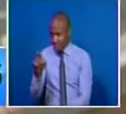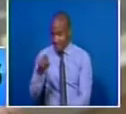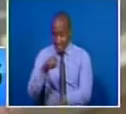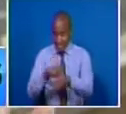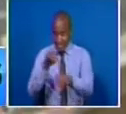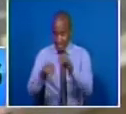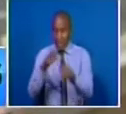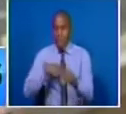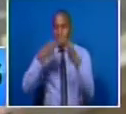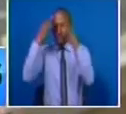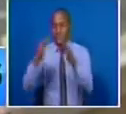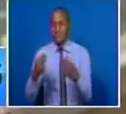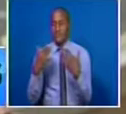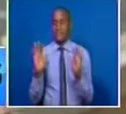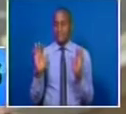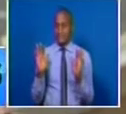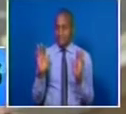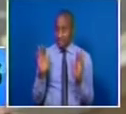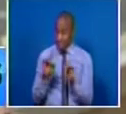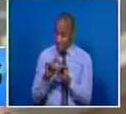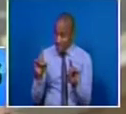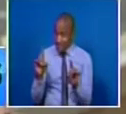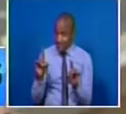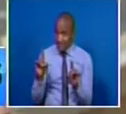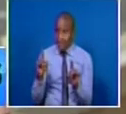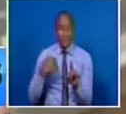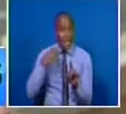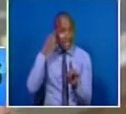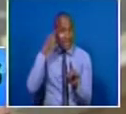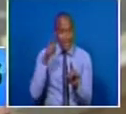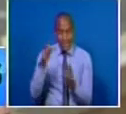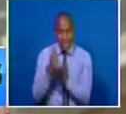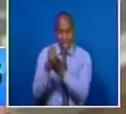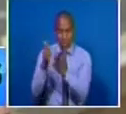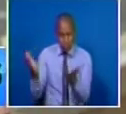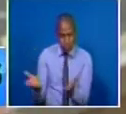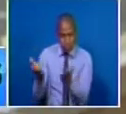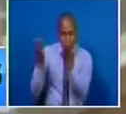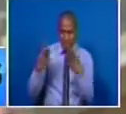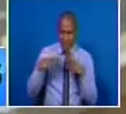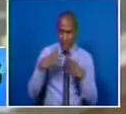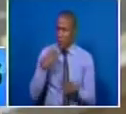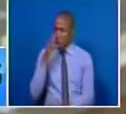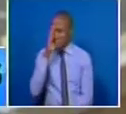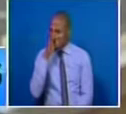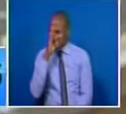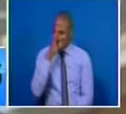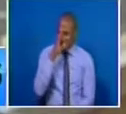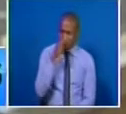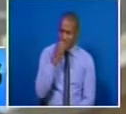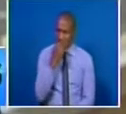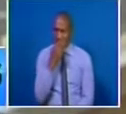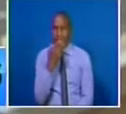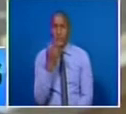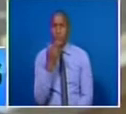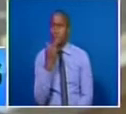time, usually people have decided, you know, the way they're voting. But I think that this will make the difference for those people who are not so certain, you know,